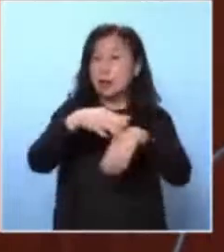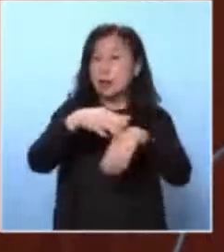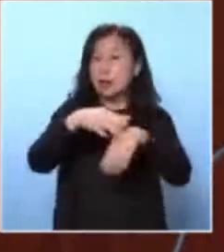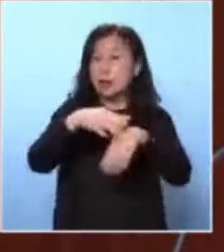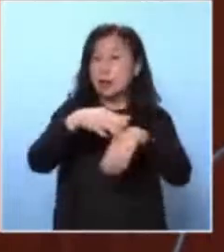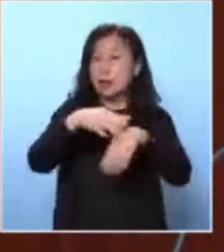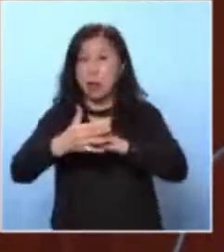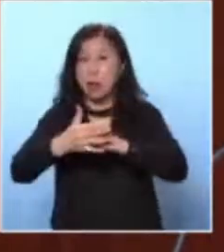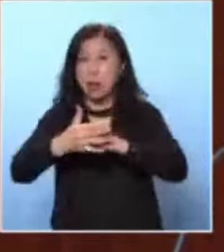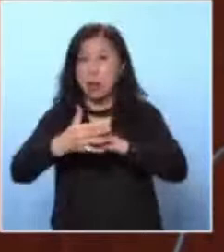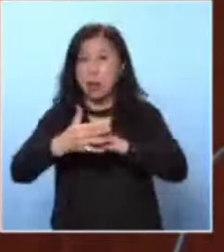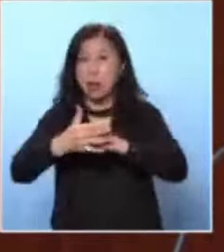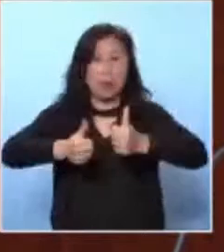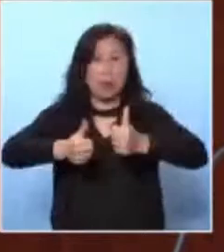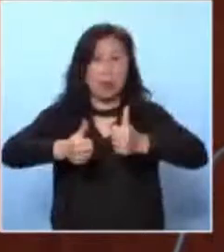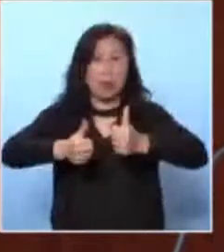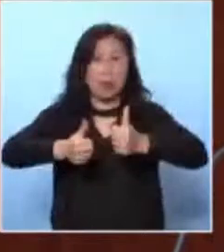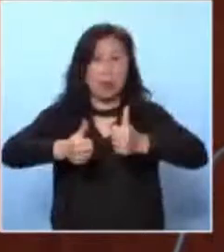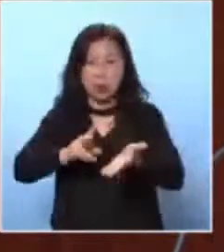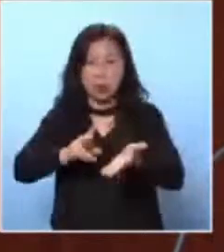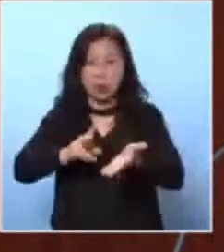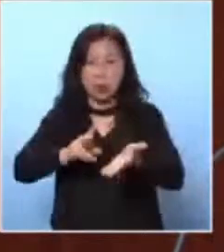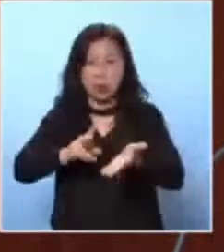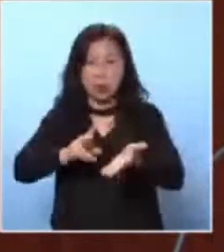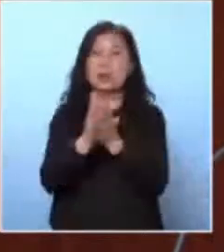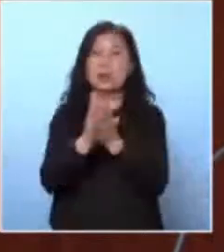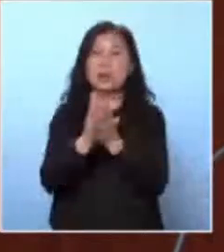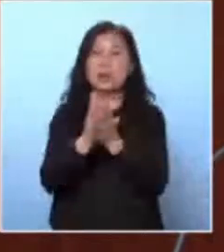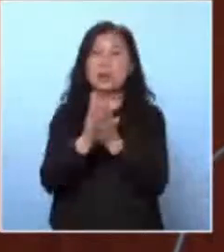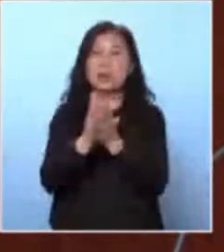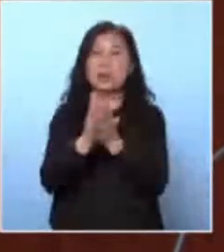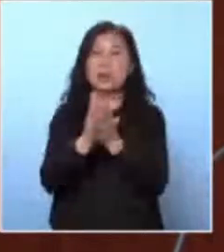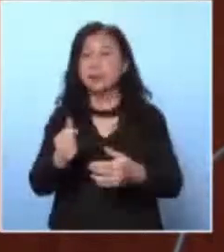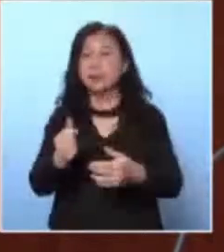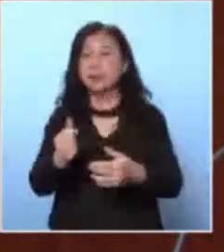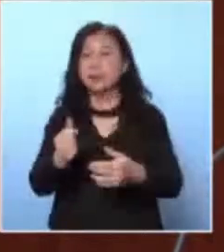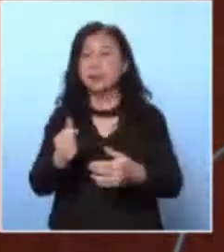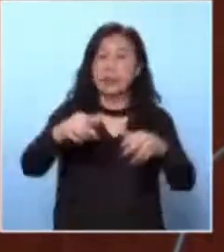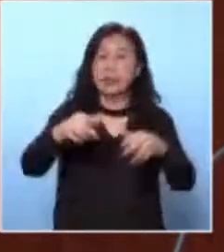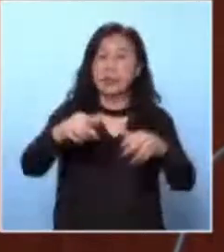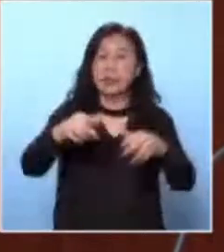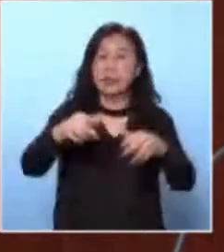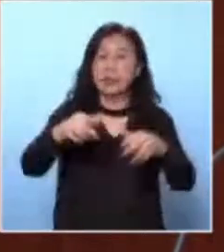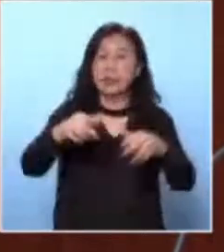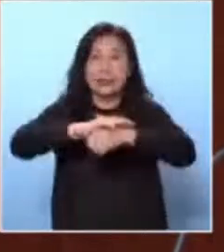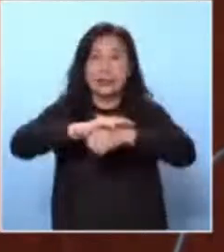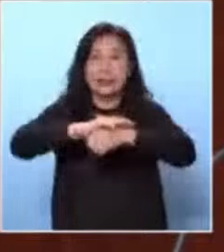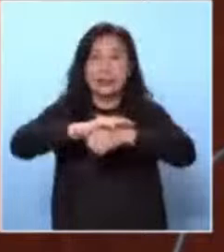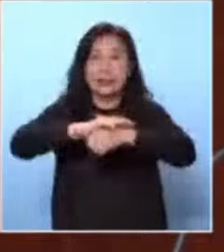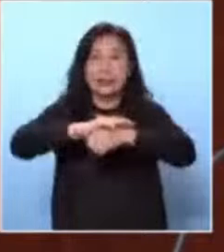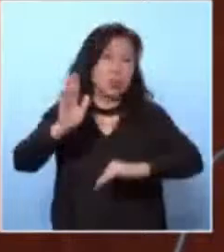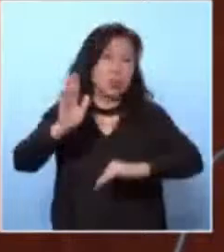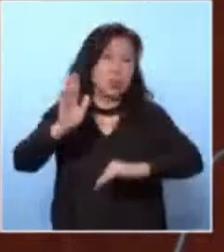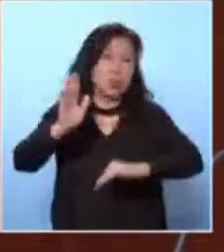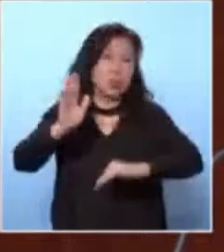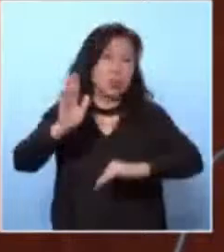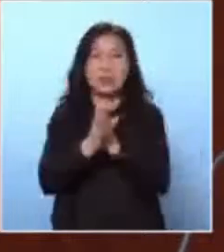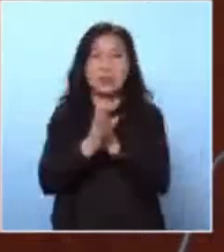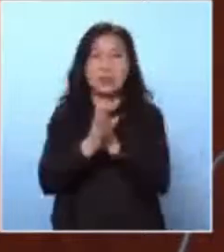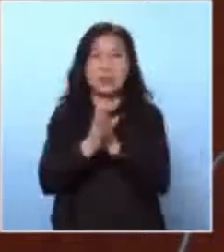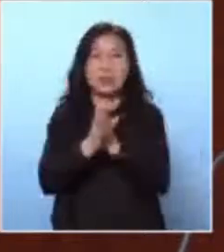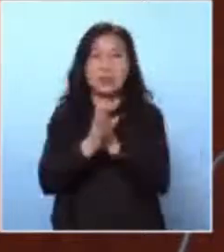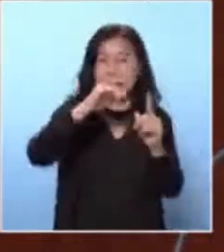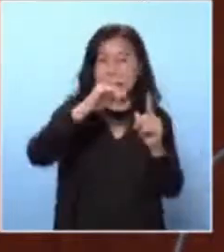coaches. This will enhance the professional standards of our coaches and the quality of training for our athletes. On maintaining